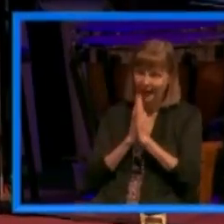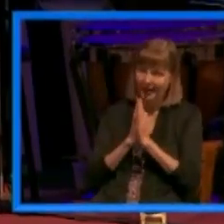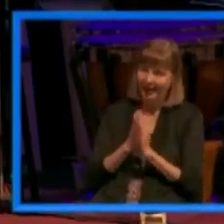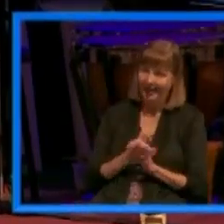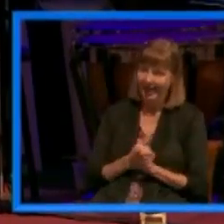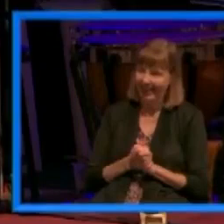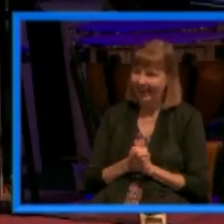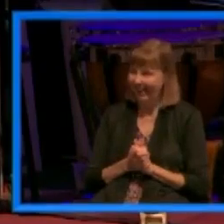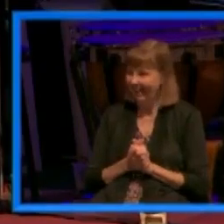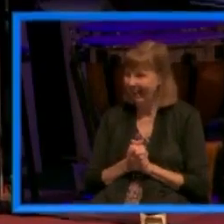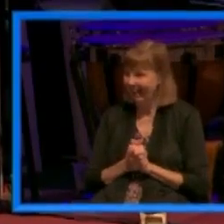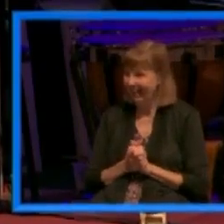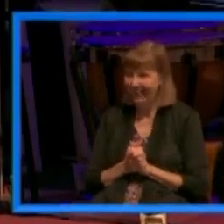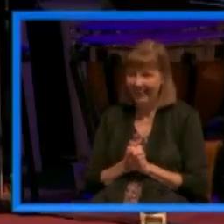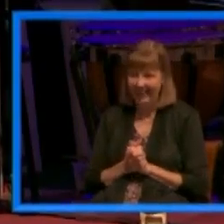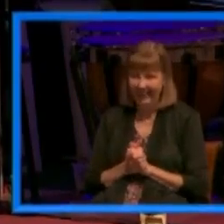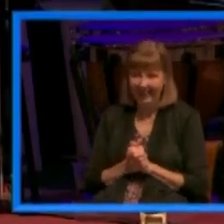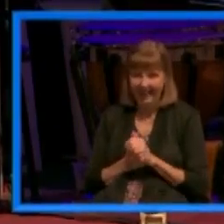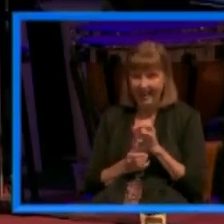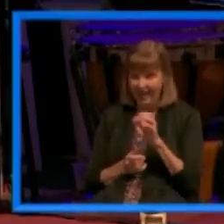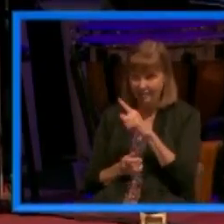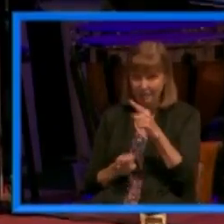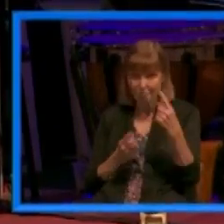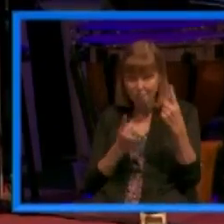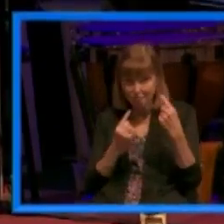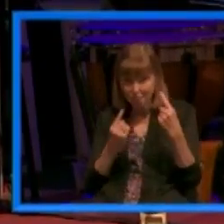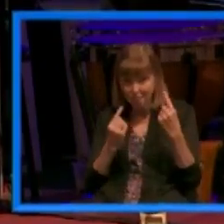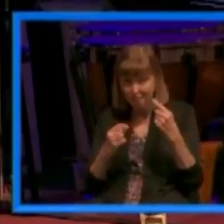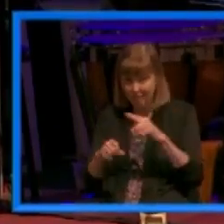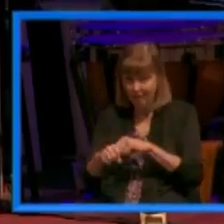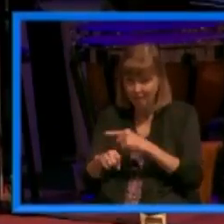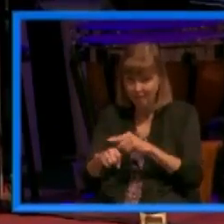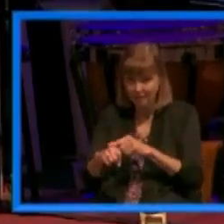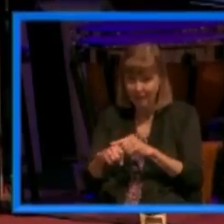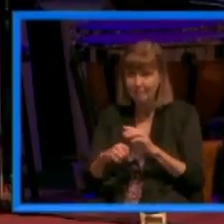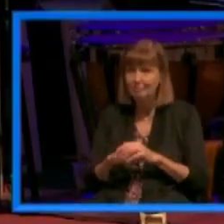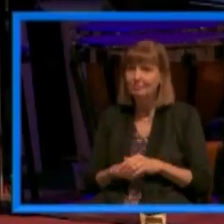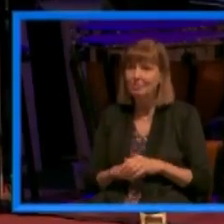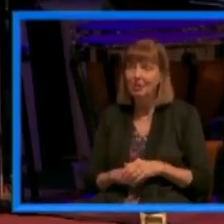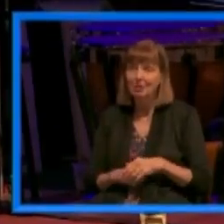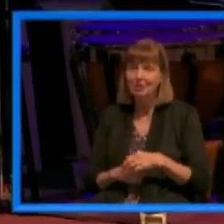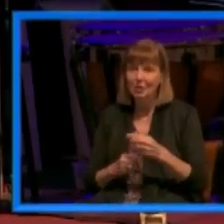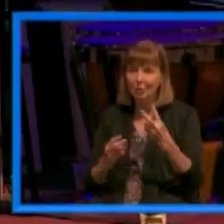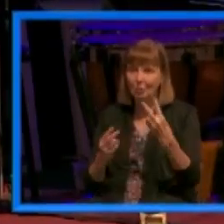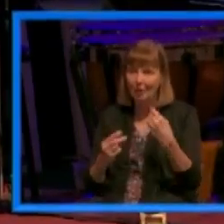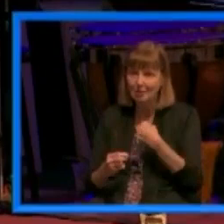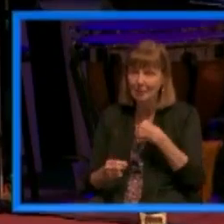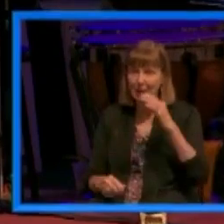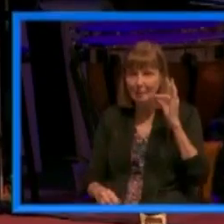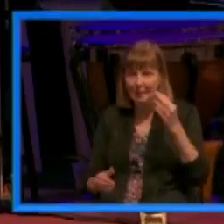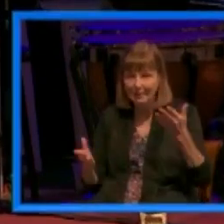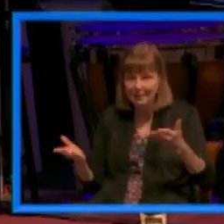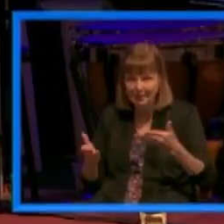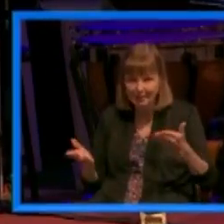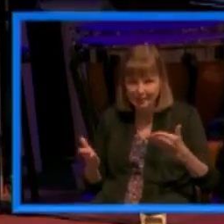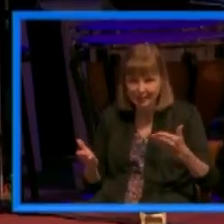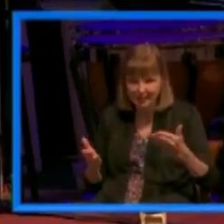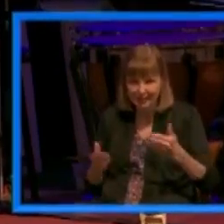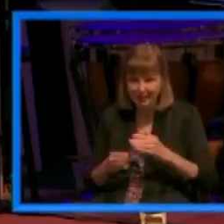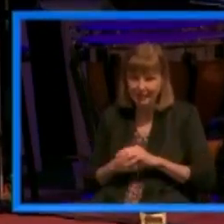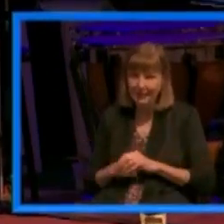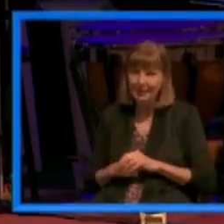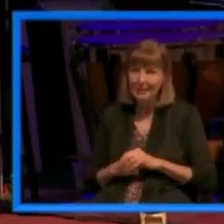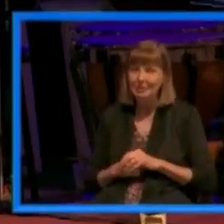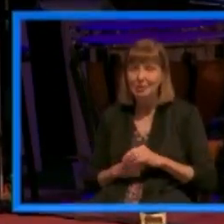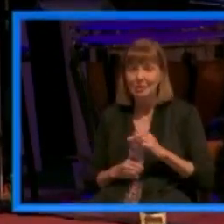those of you that have been a part of Brushy Creek for a while and you've gotten to watch me pastor here for about 2 years, you realize I ain't preached a five-minute sermon since